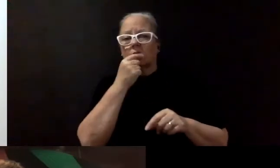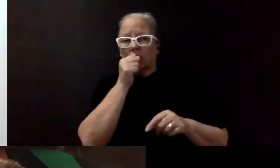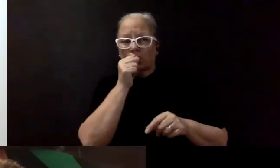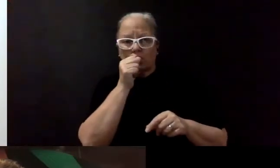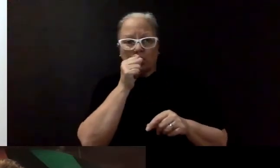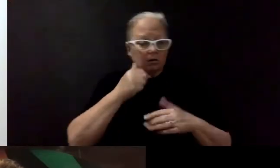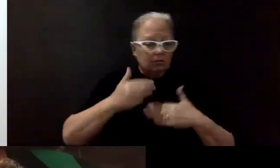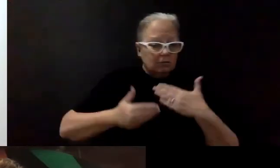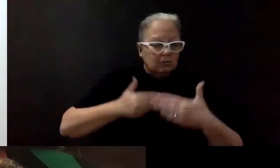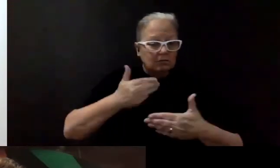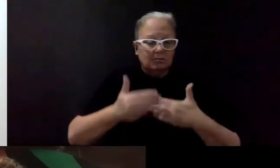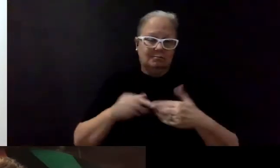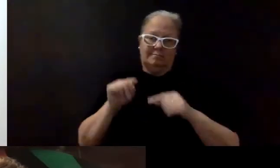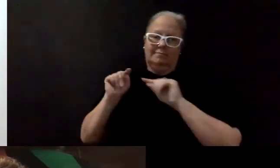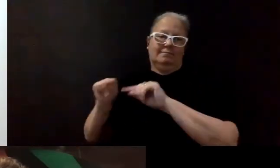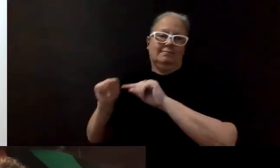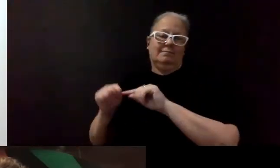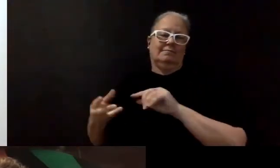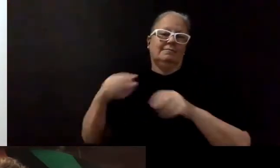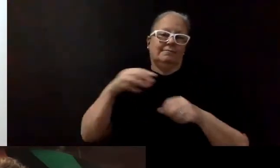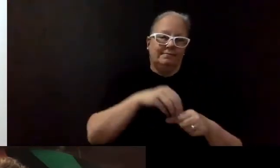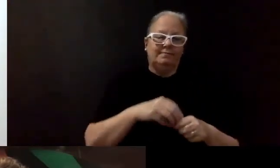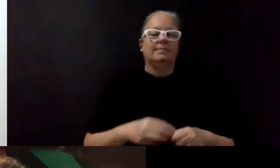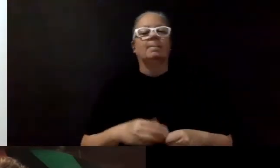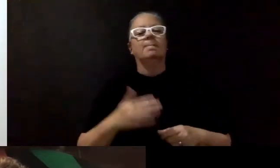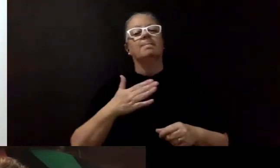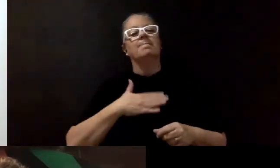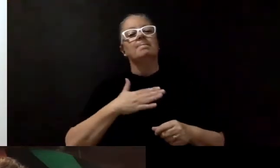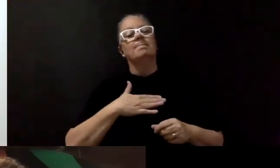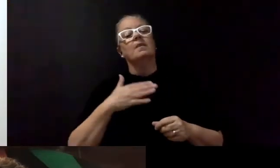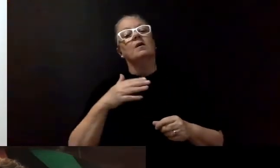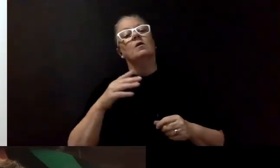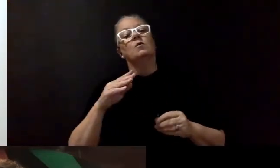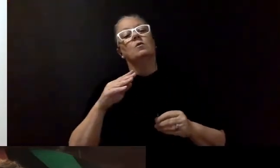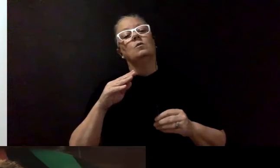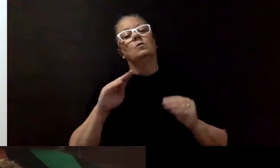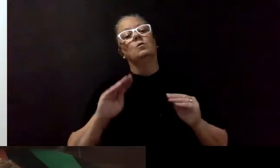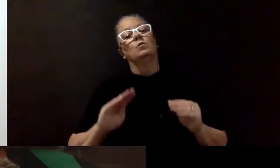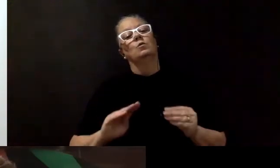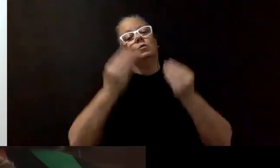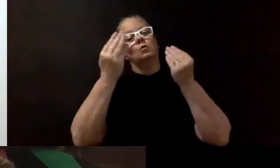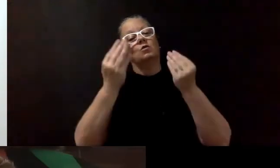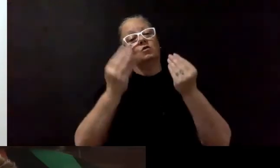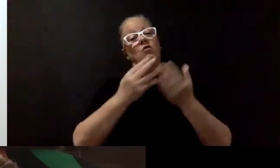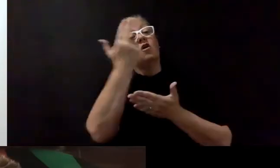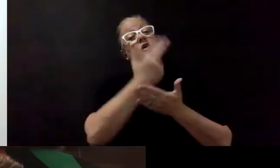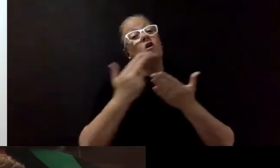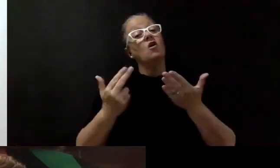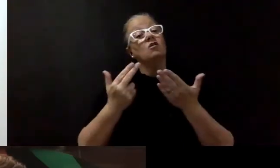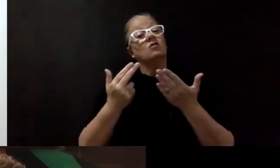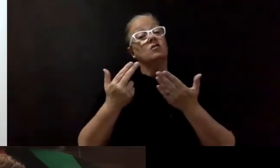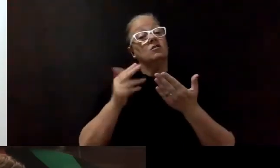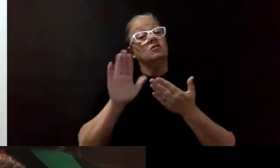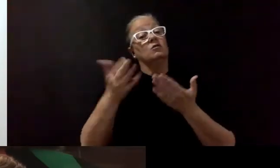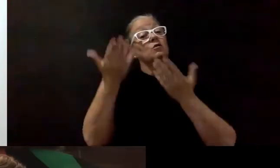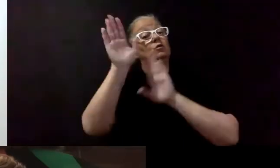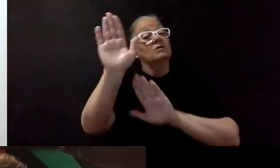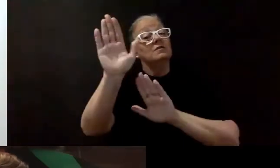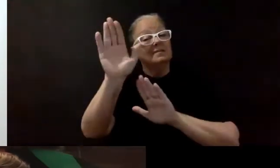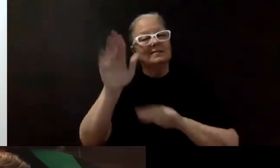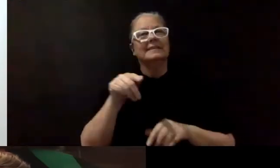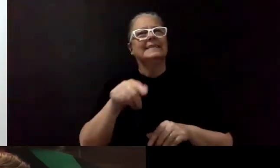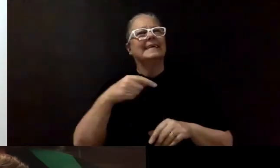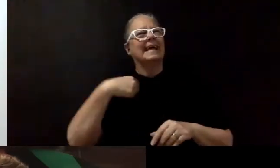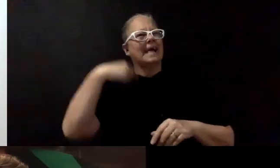we're learning is that Youth Arts New Zealand is a vision. It's not a